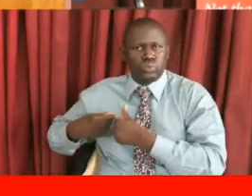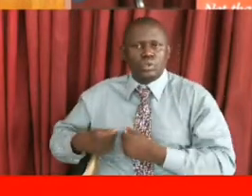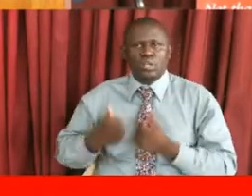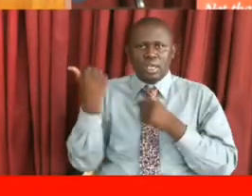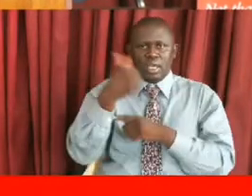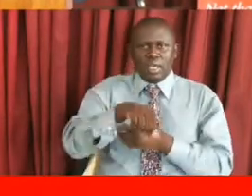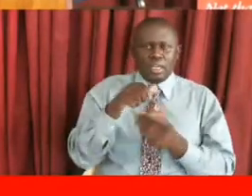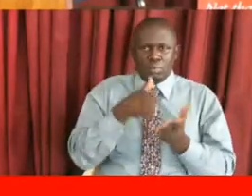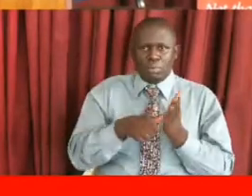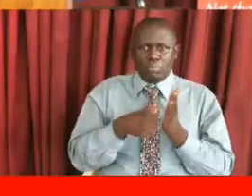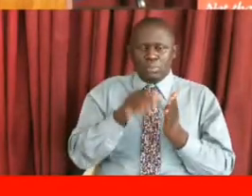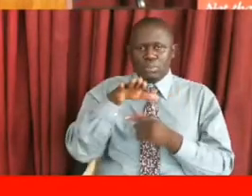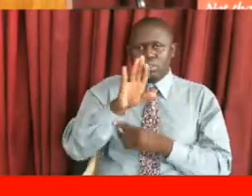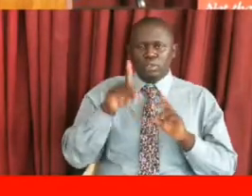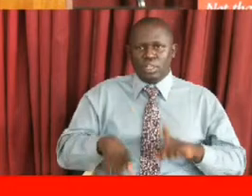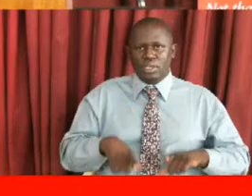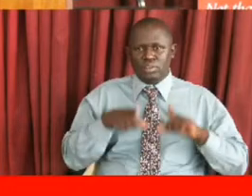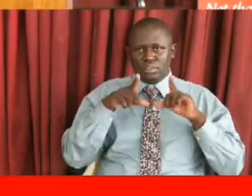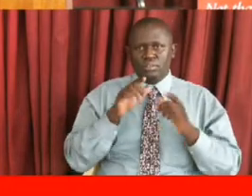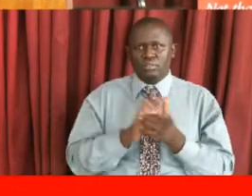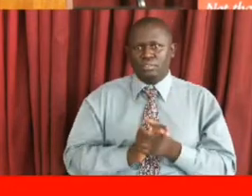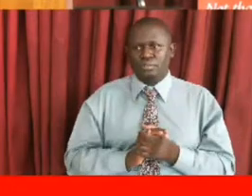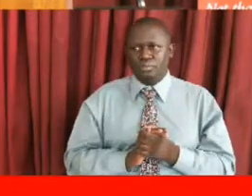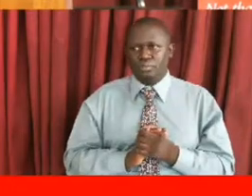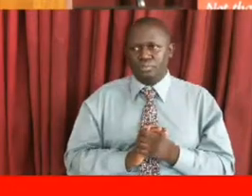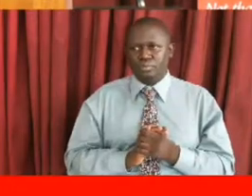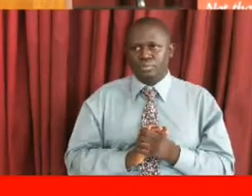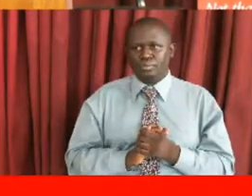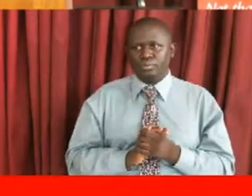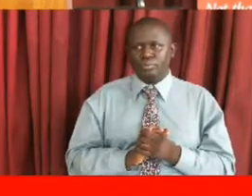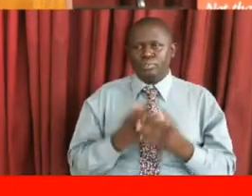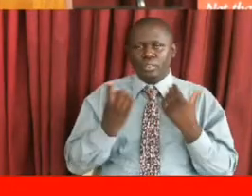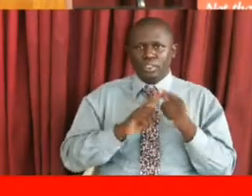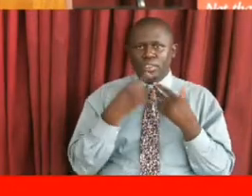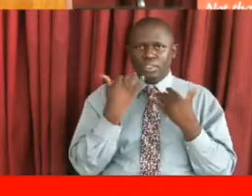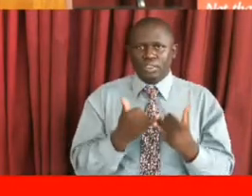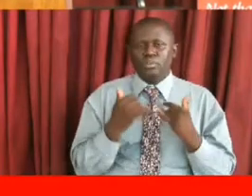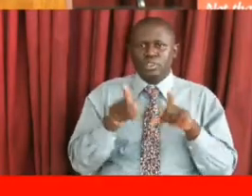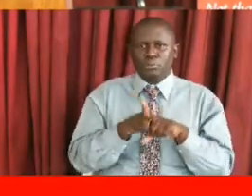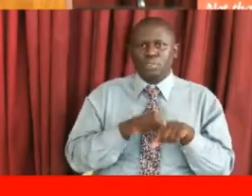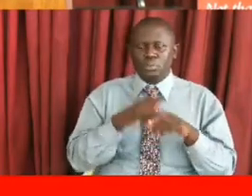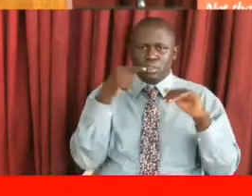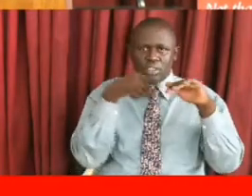situation amen ready to deal with our family